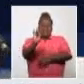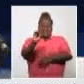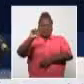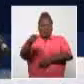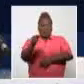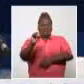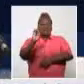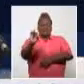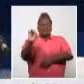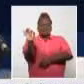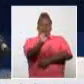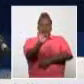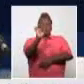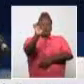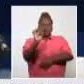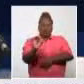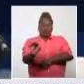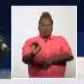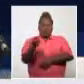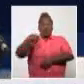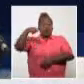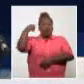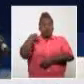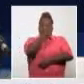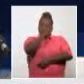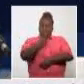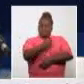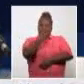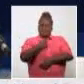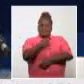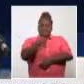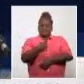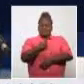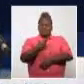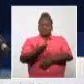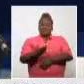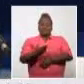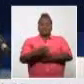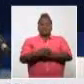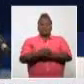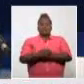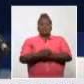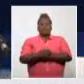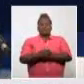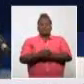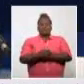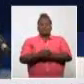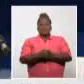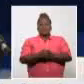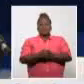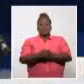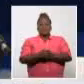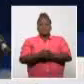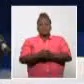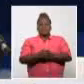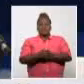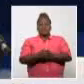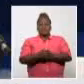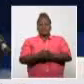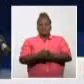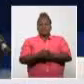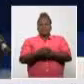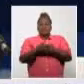Well, although we have not offered details, flights have been arriving from abroad with